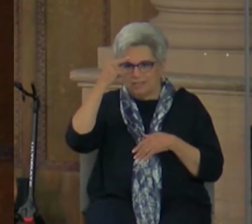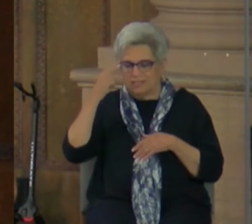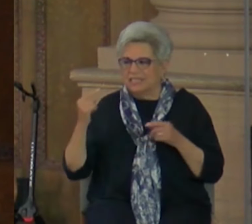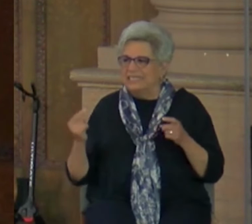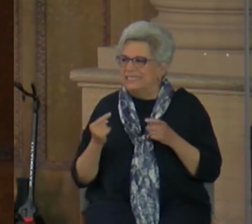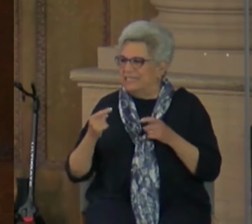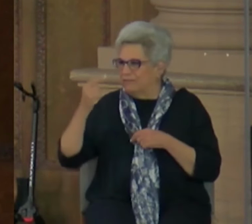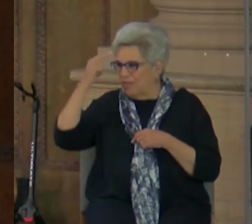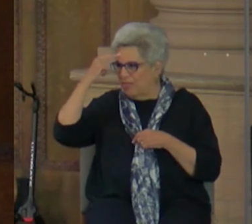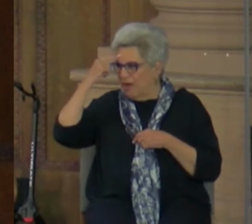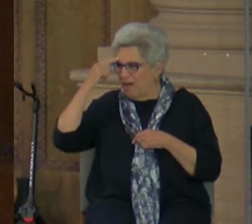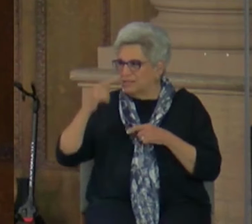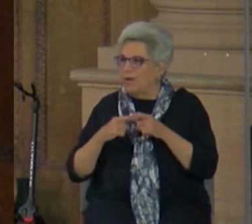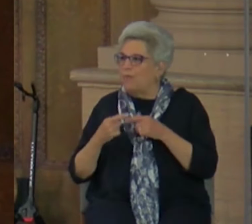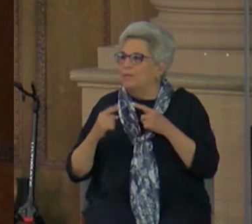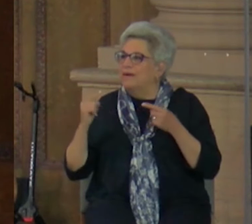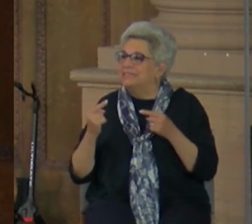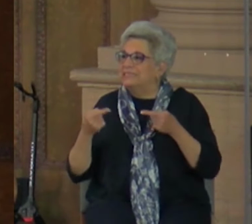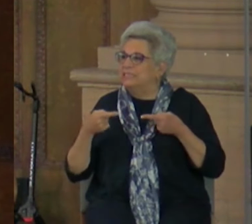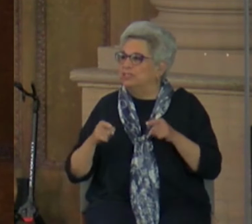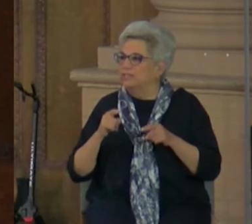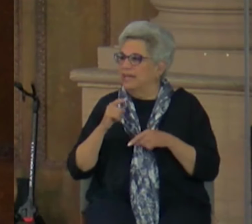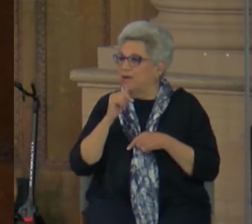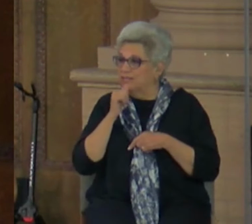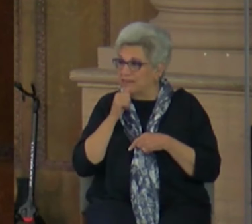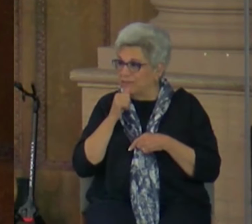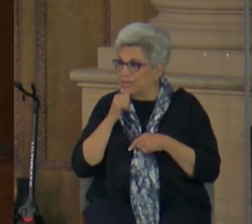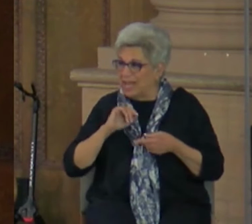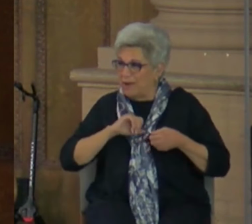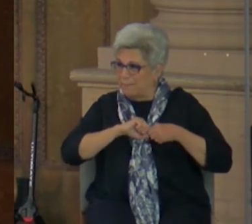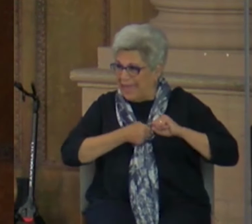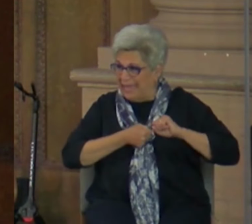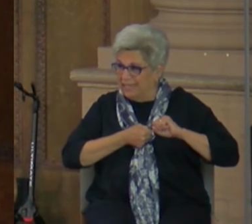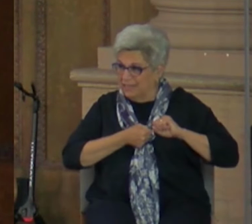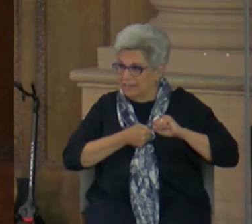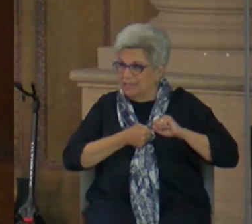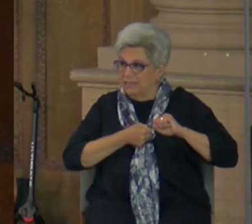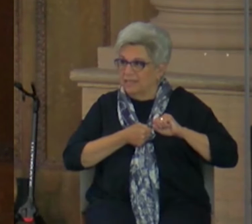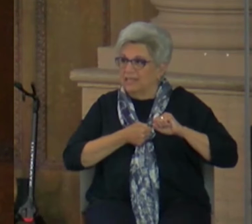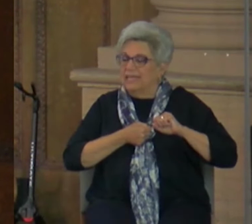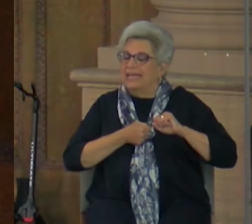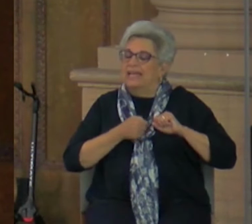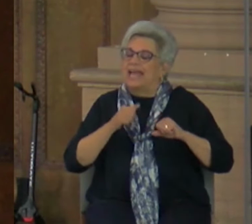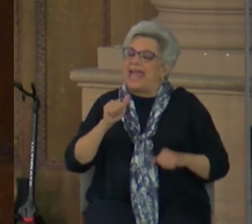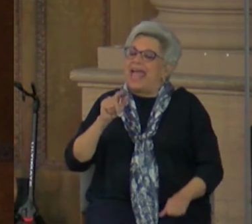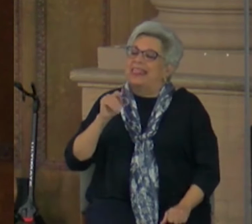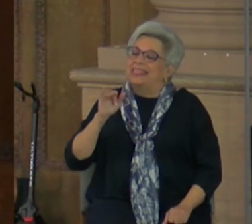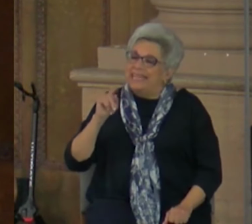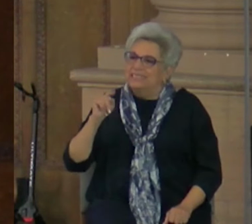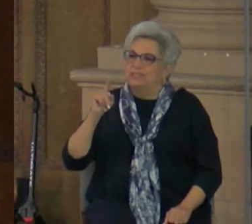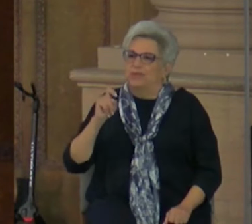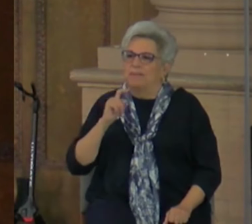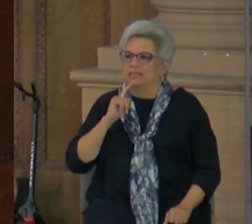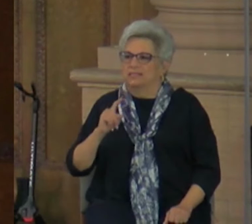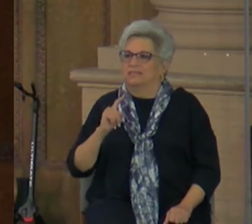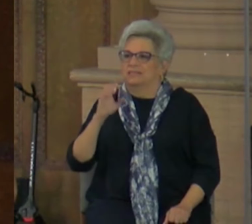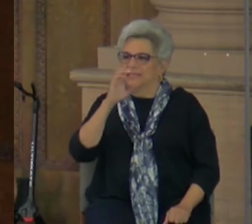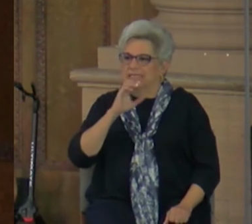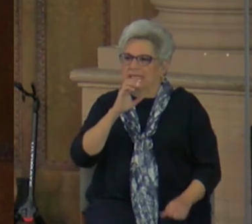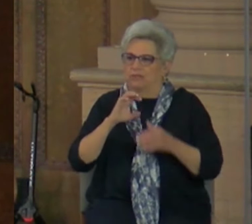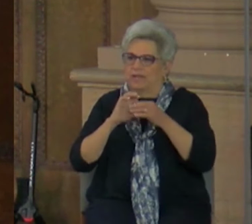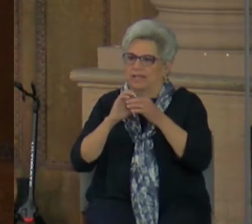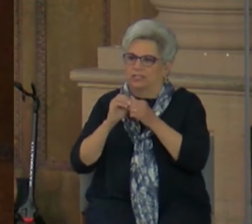in our pain, we're called to at least cling to God, to at least seek that relationship with him when he doesn't